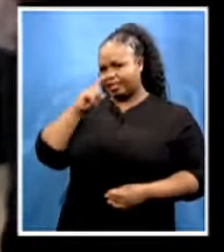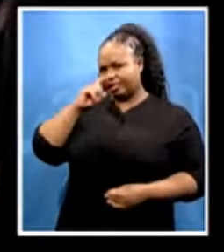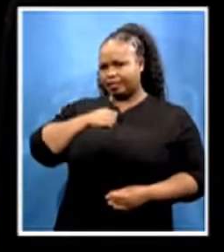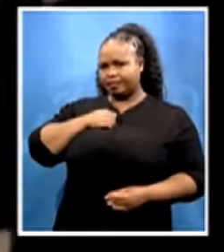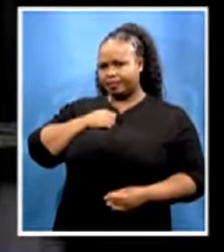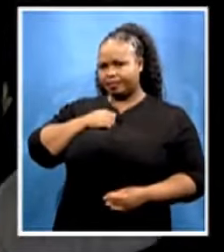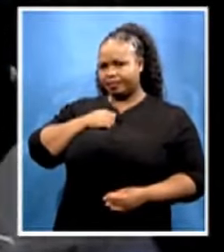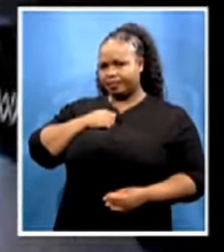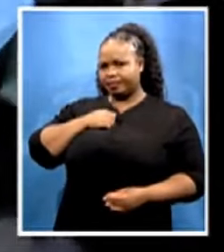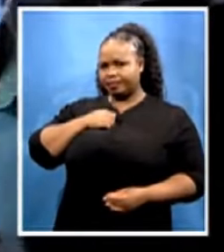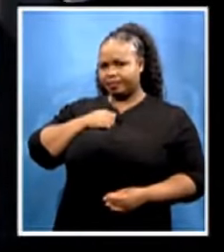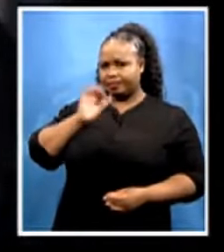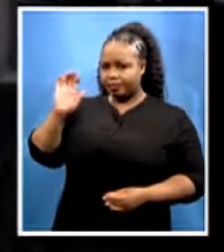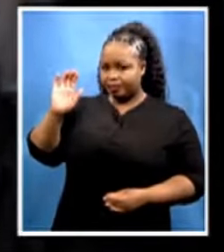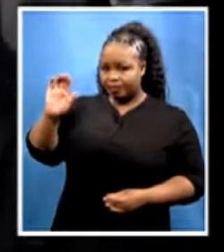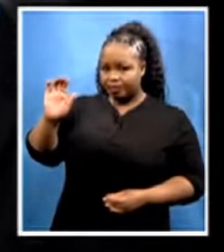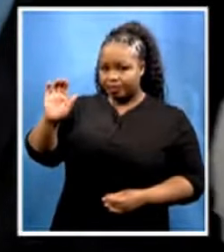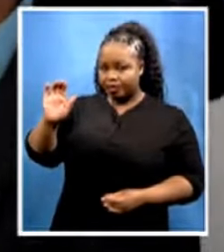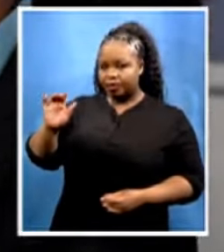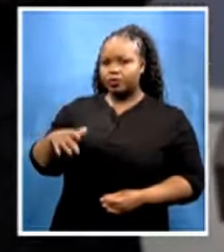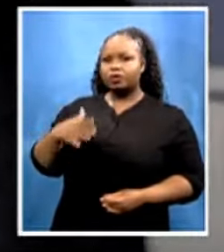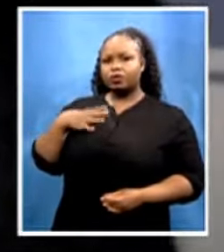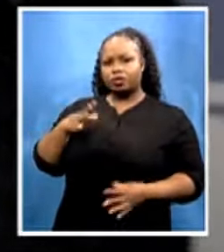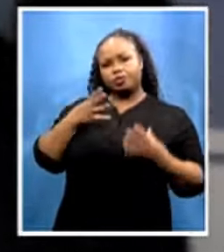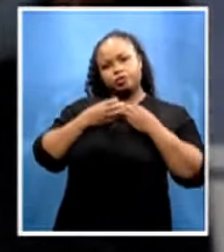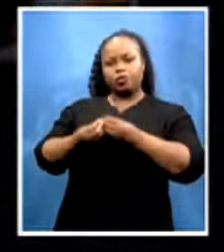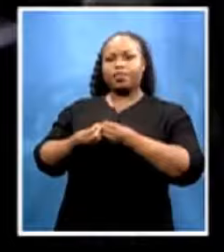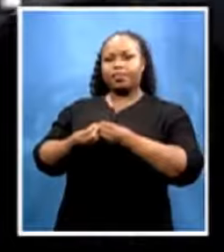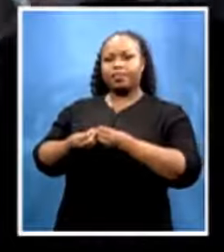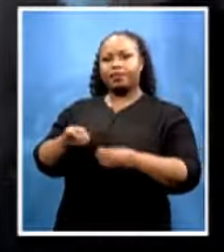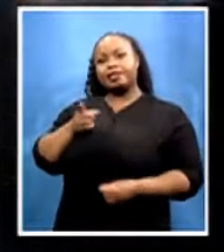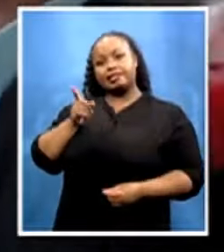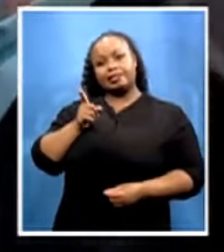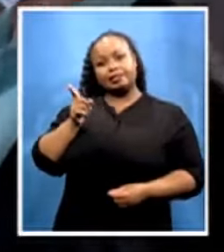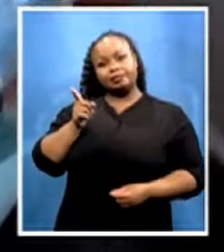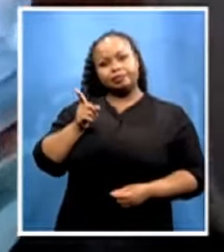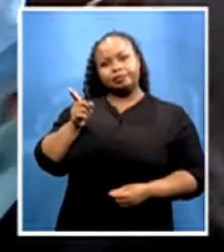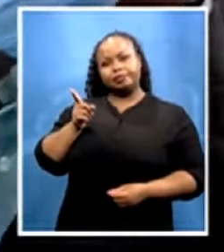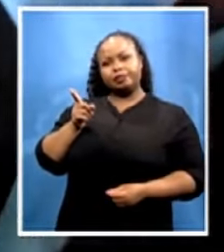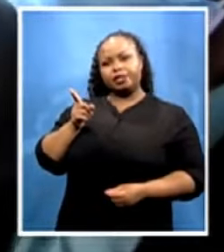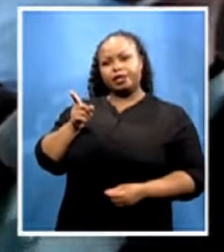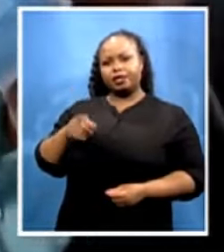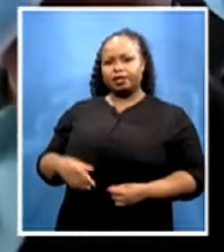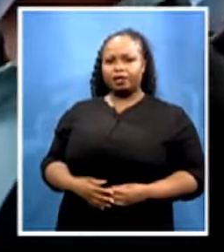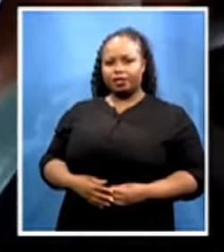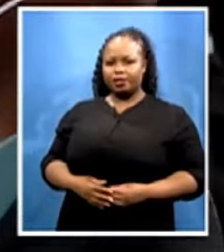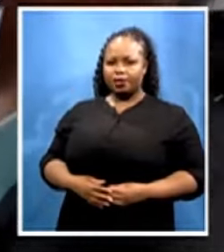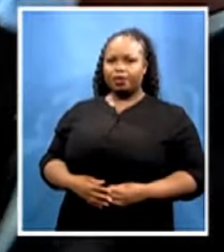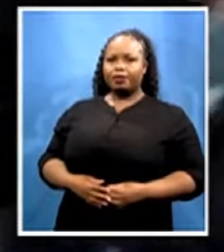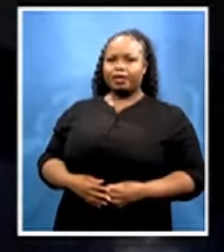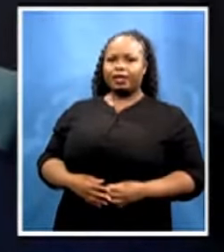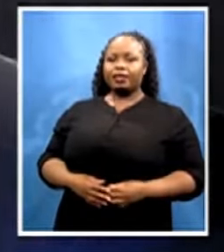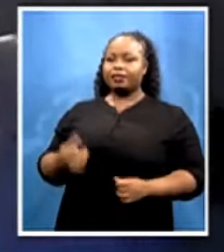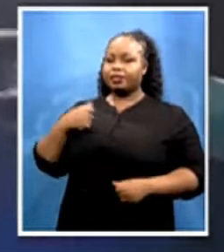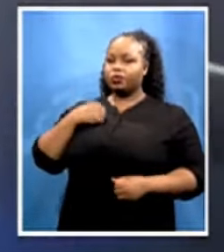take us through where they actually got in to take selfies, and that's what they do. After